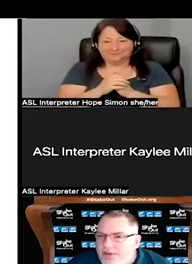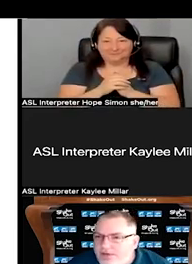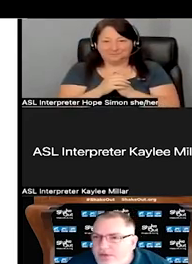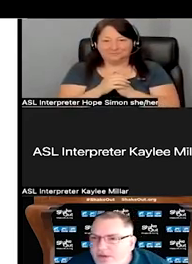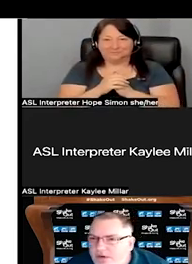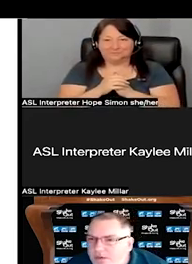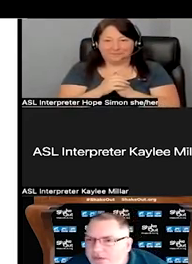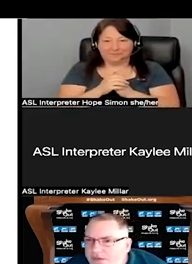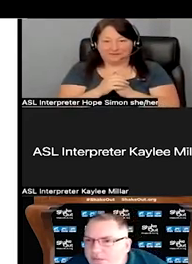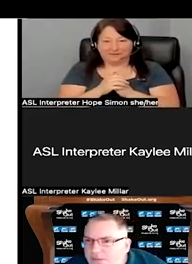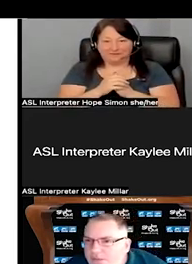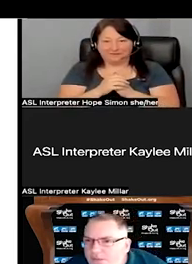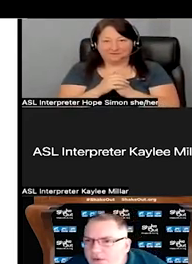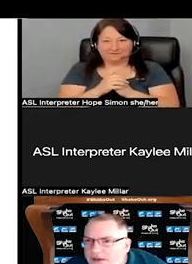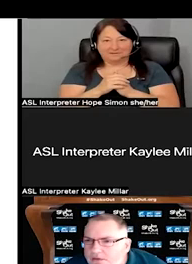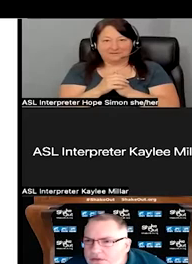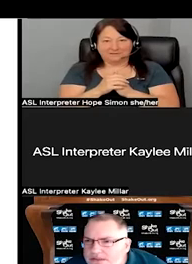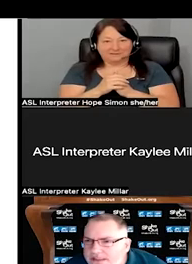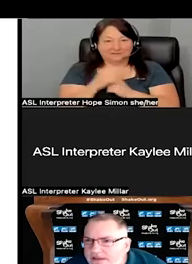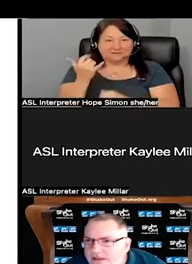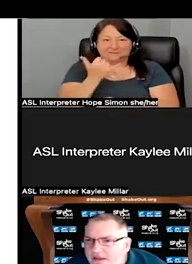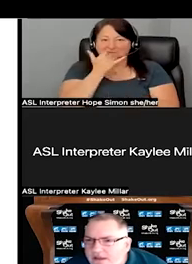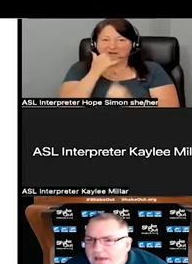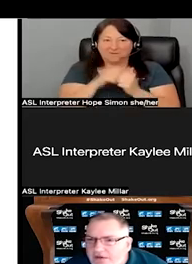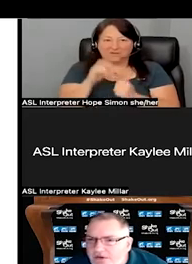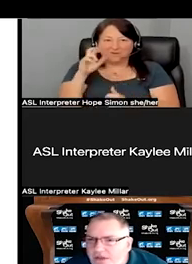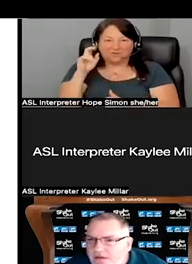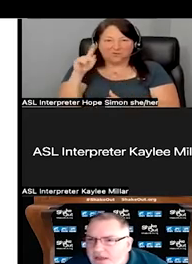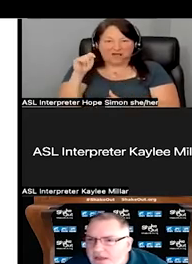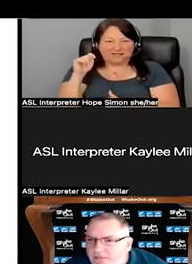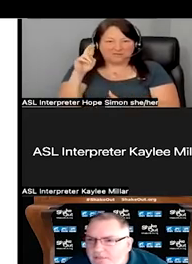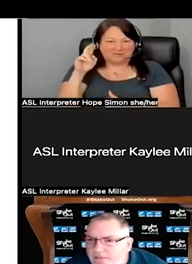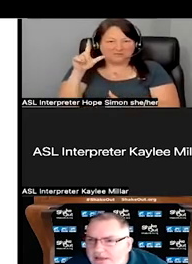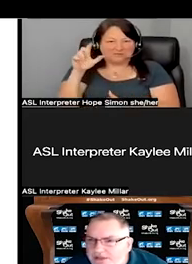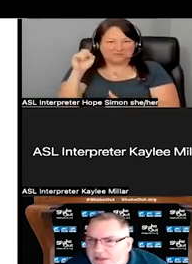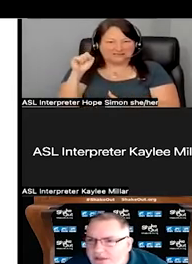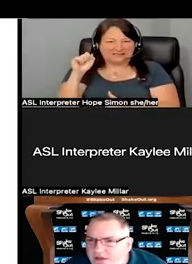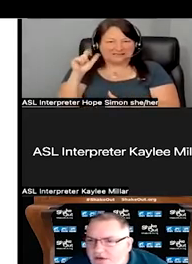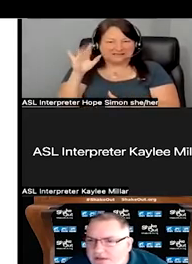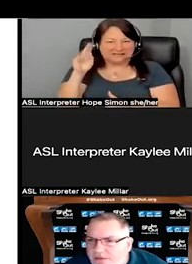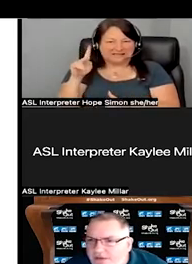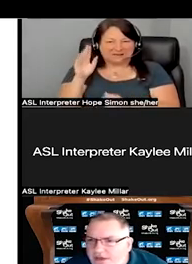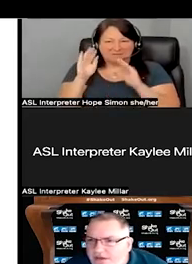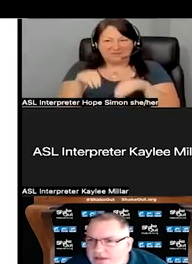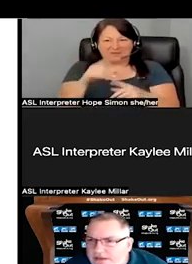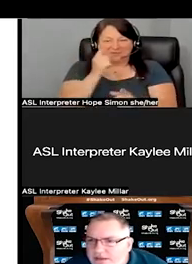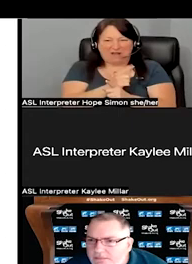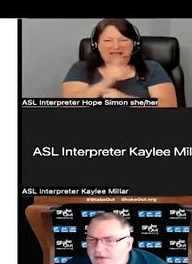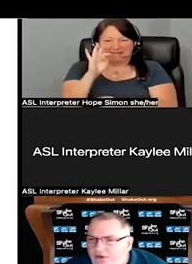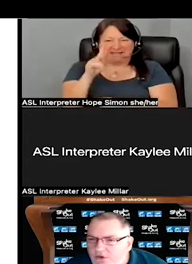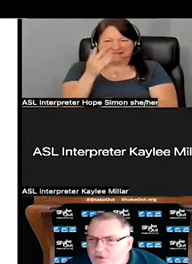Did I put something wrong with the Rocket Rules link? Gabby, if you could make sure to put a correct one in there,